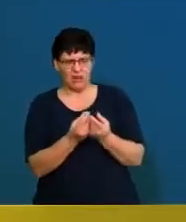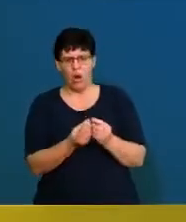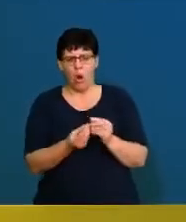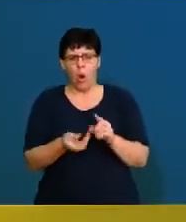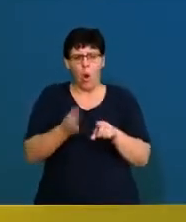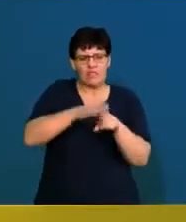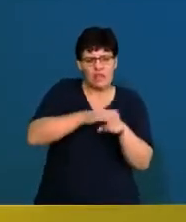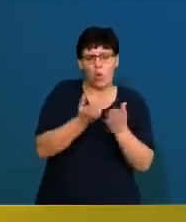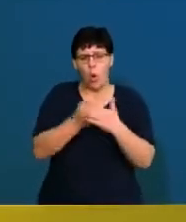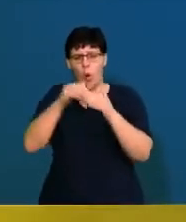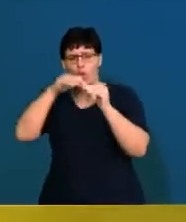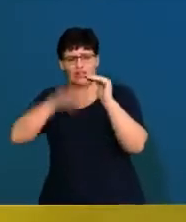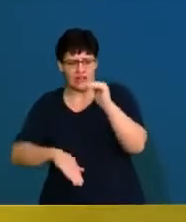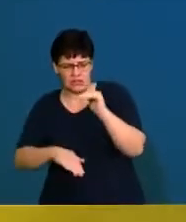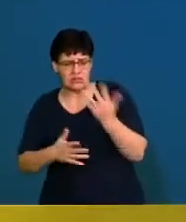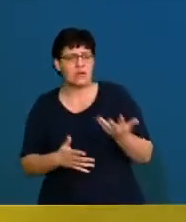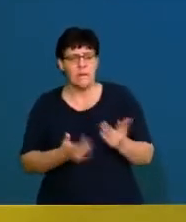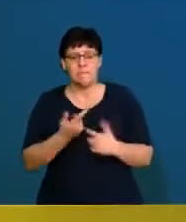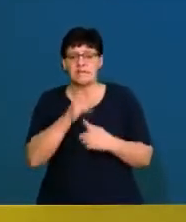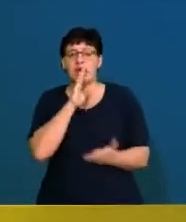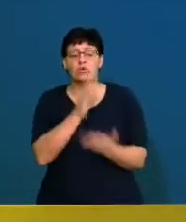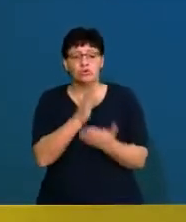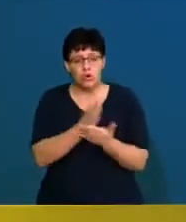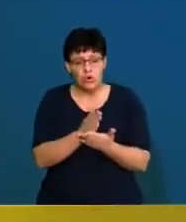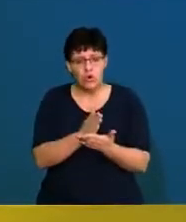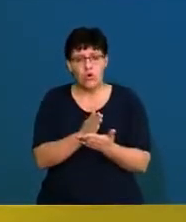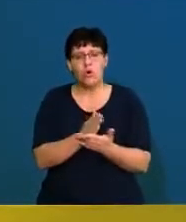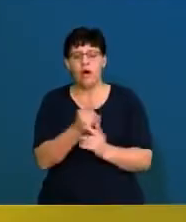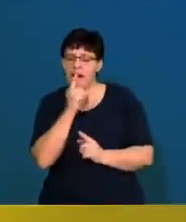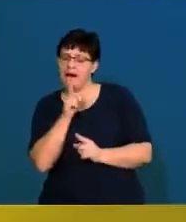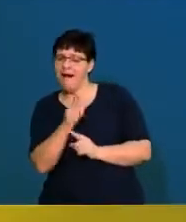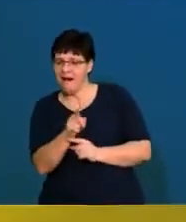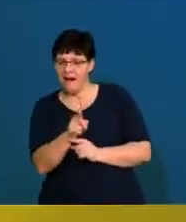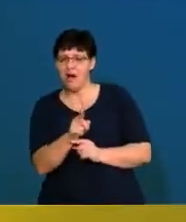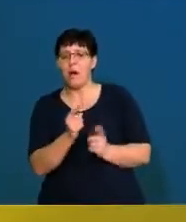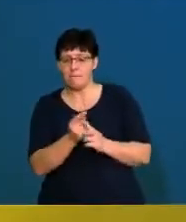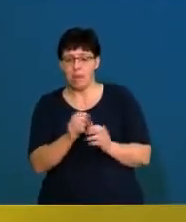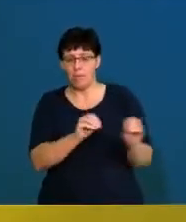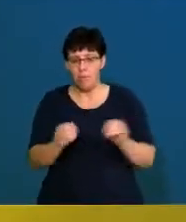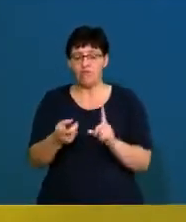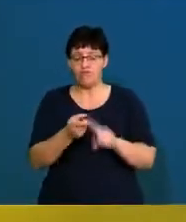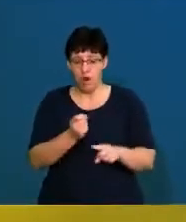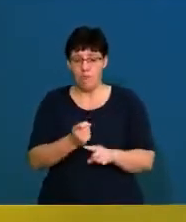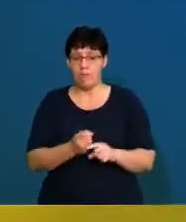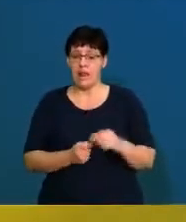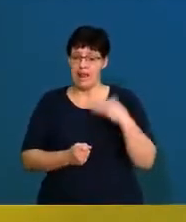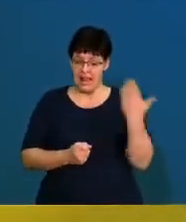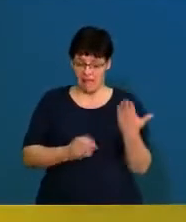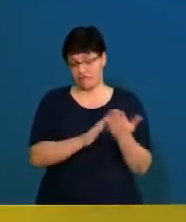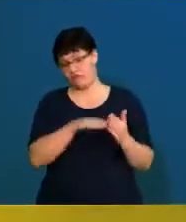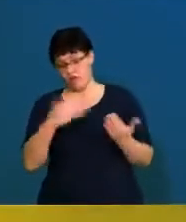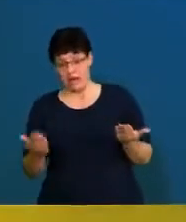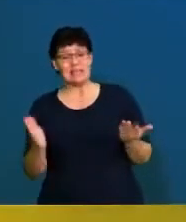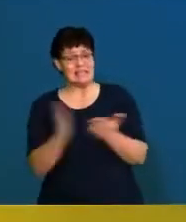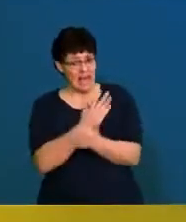undergoes oxidation or reduction, we need to make sure that we use a single arrow to show that it moves from left to right. In some cases, we have